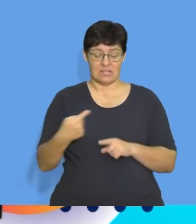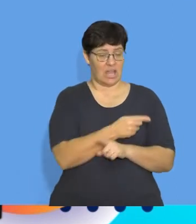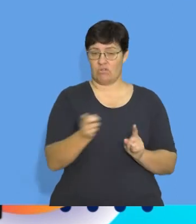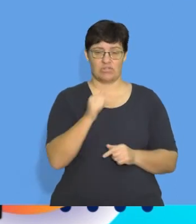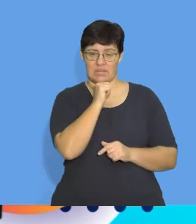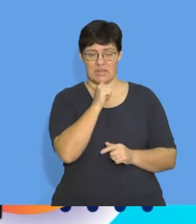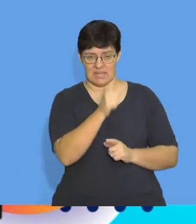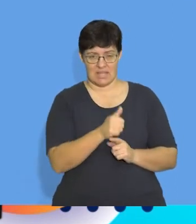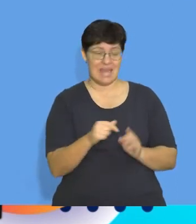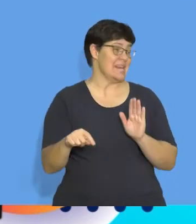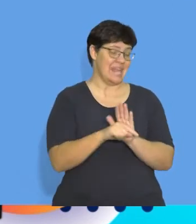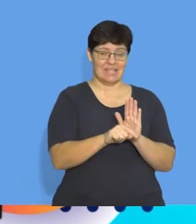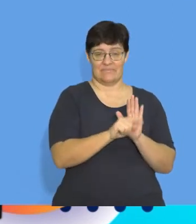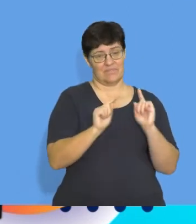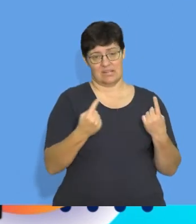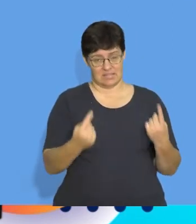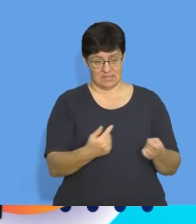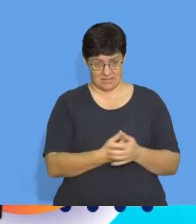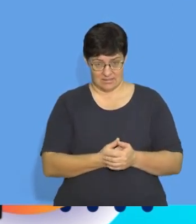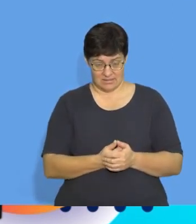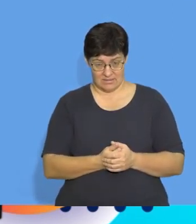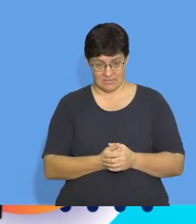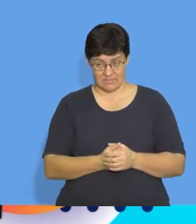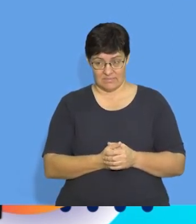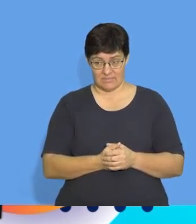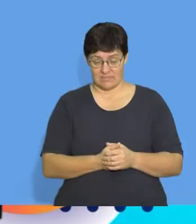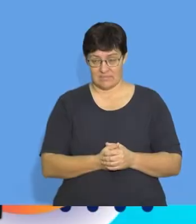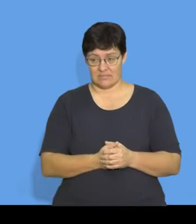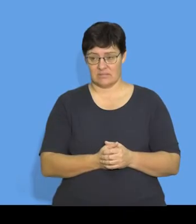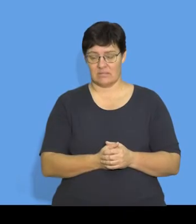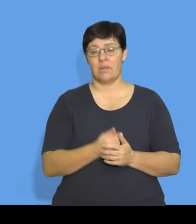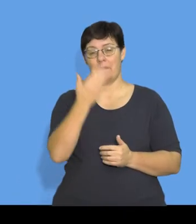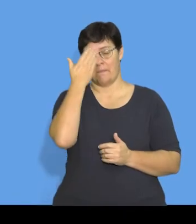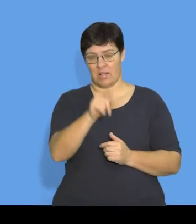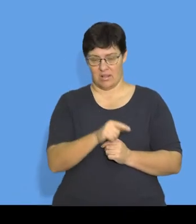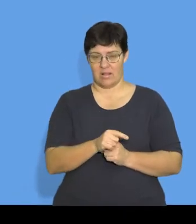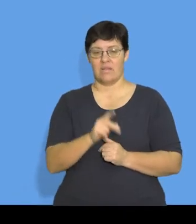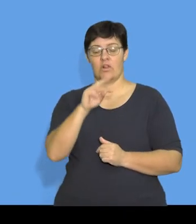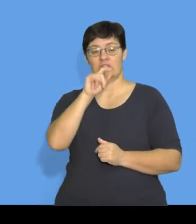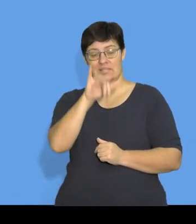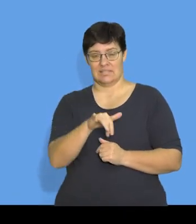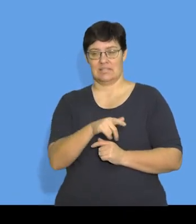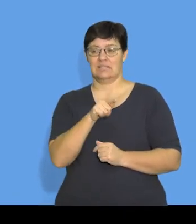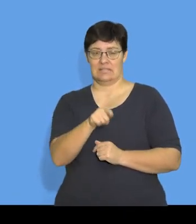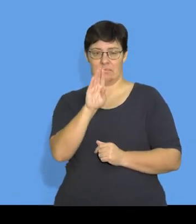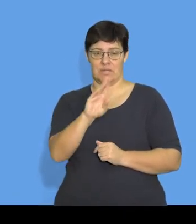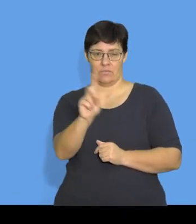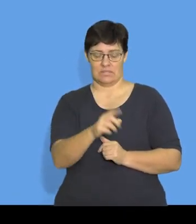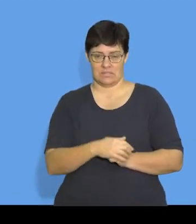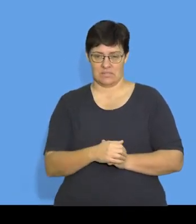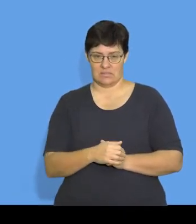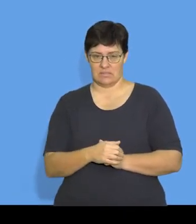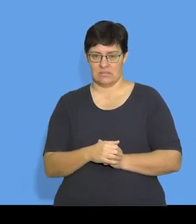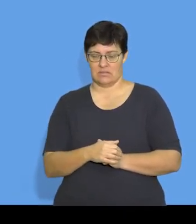Speed cannot be negative. Very, very important there. So now I know what the velocity is at B.